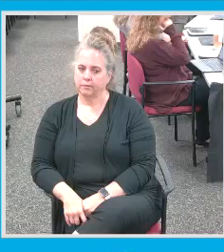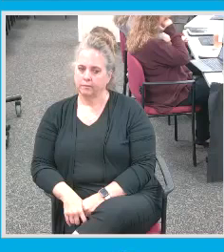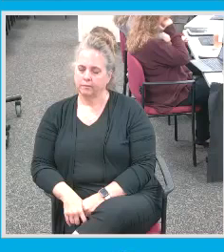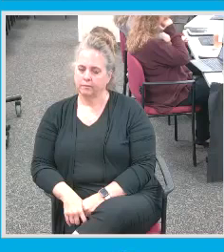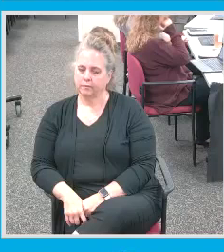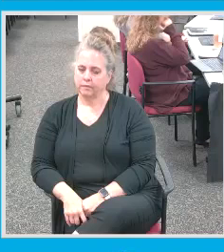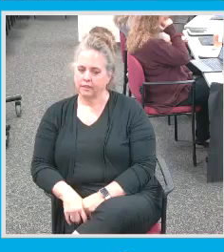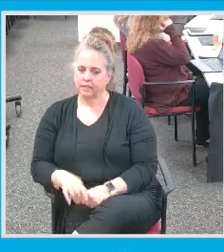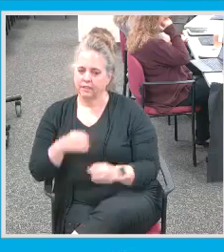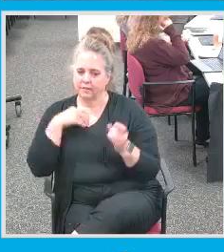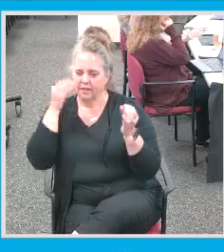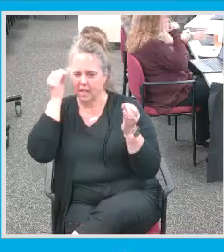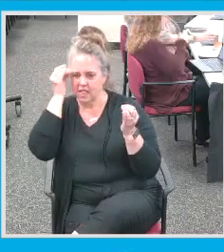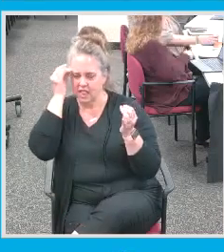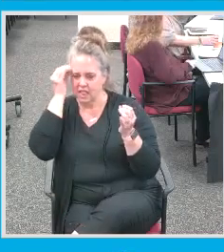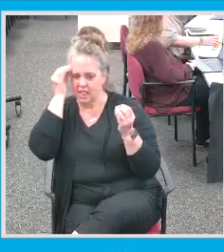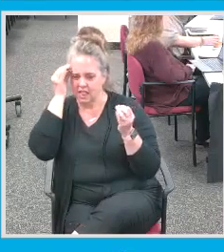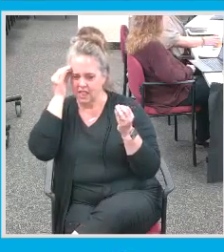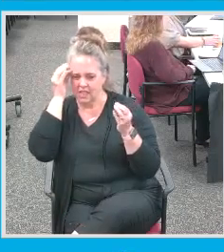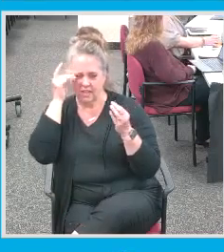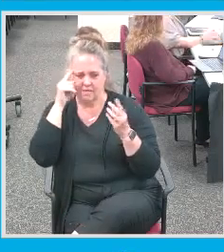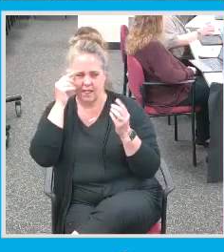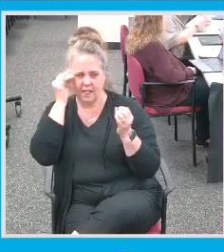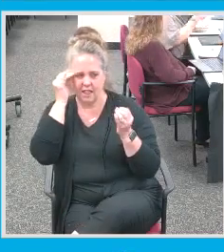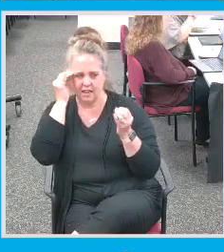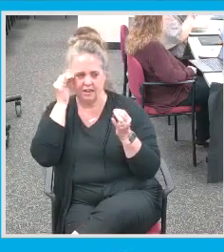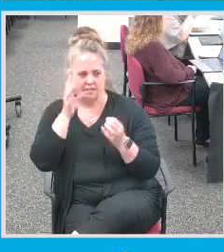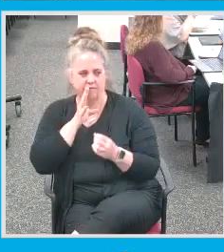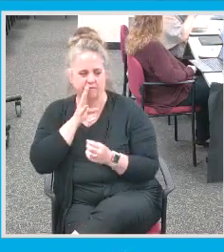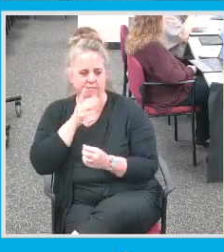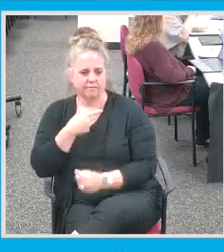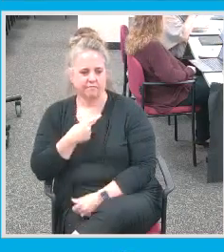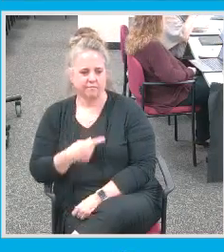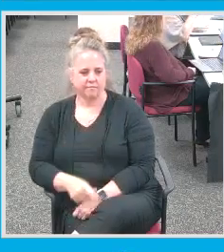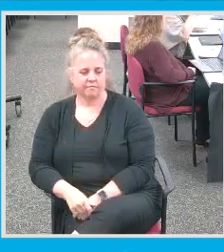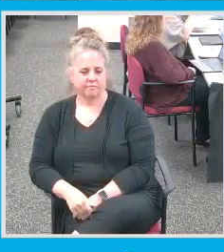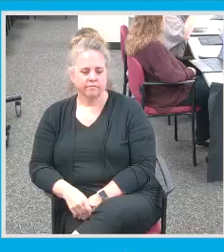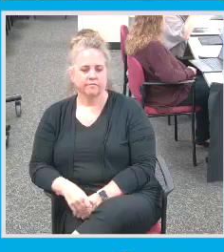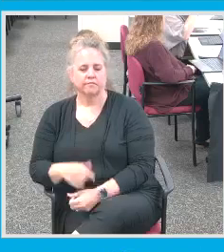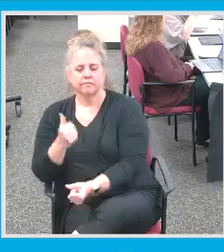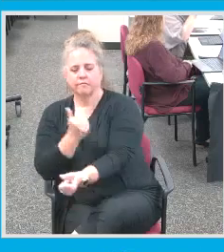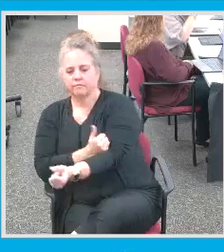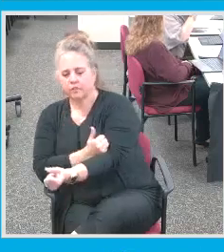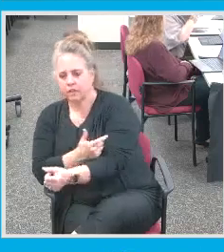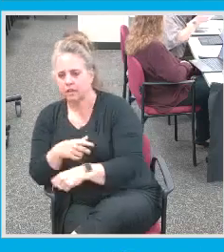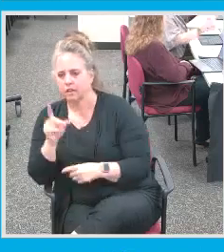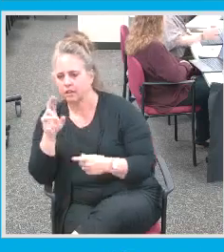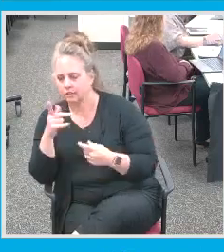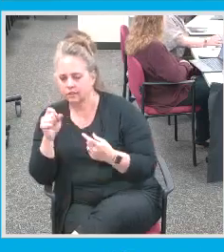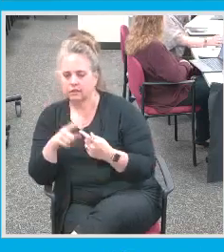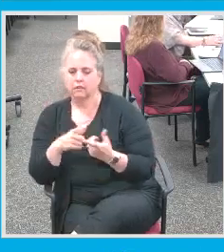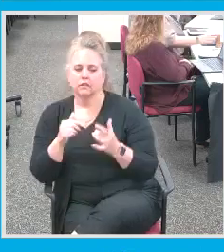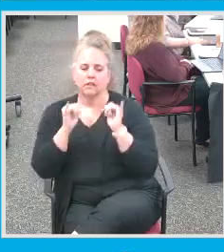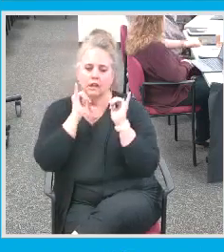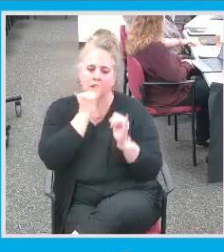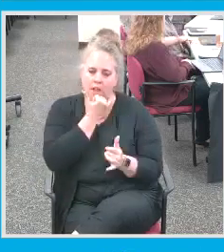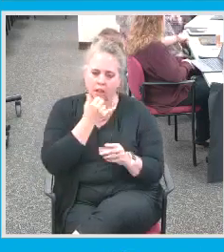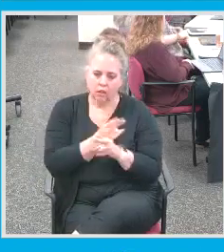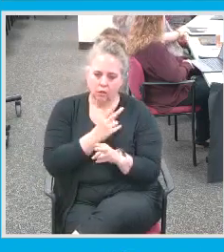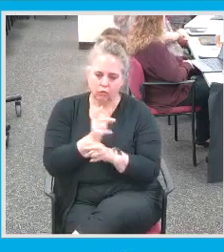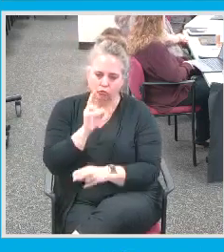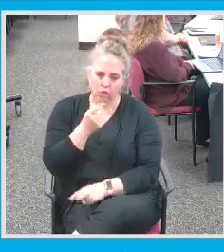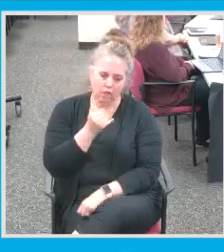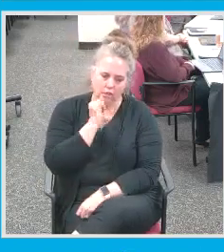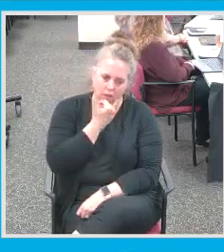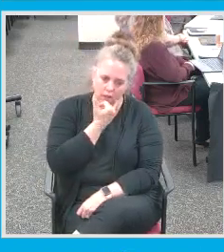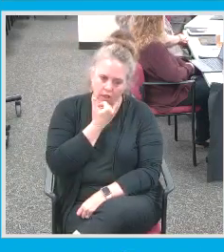okay. So, substance use and misuse among children. So it's so